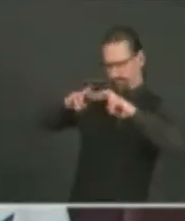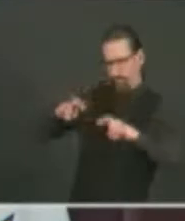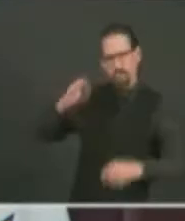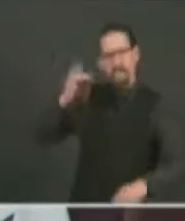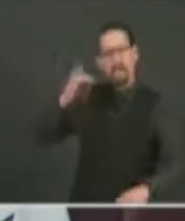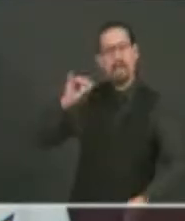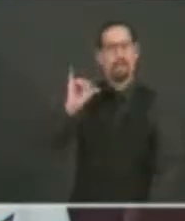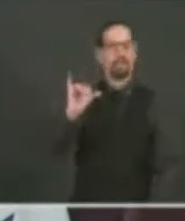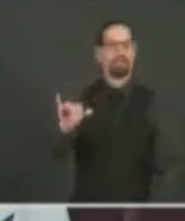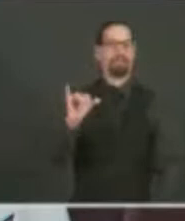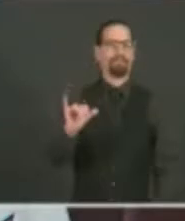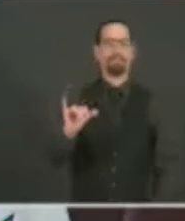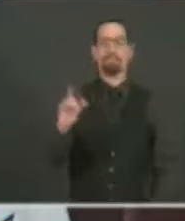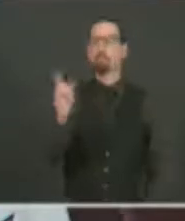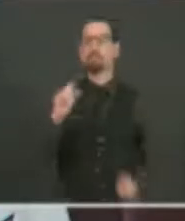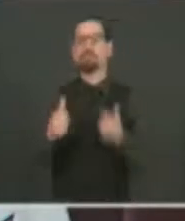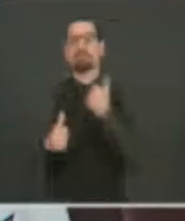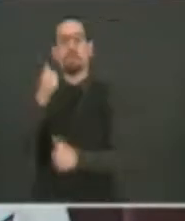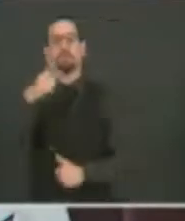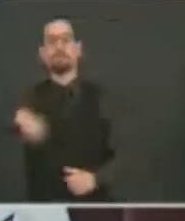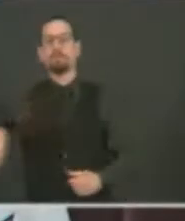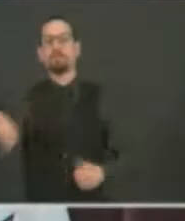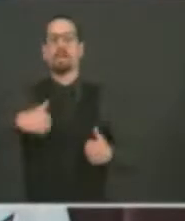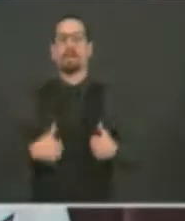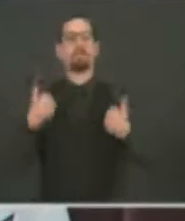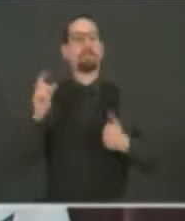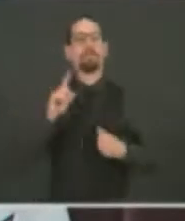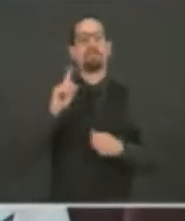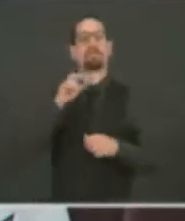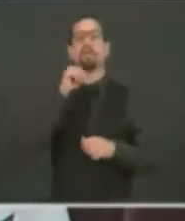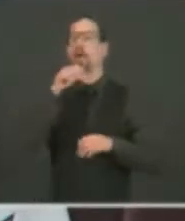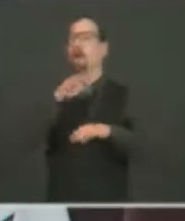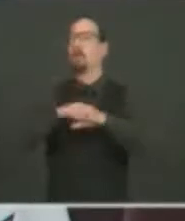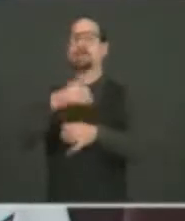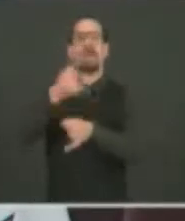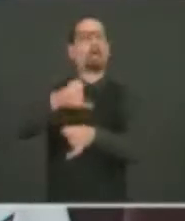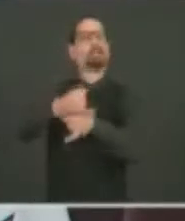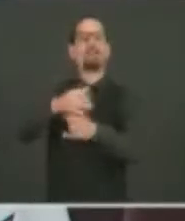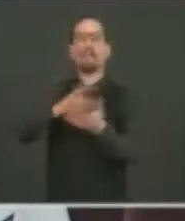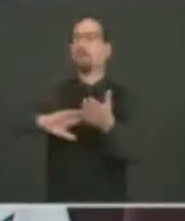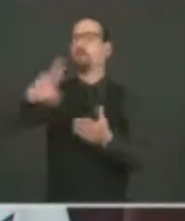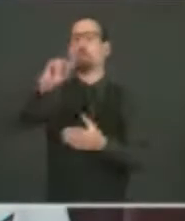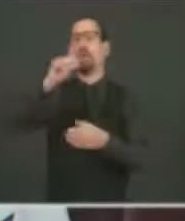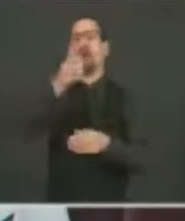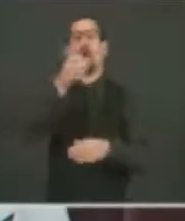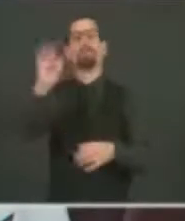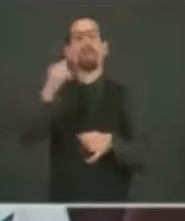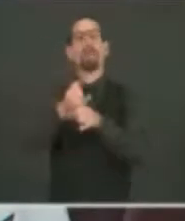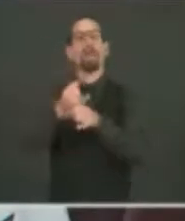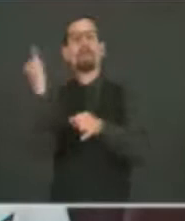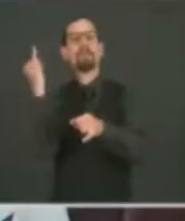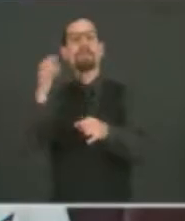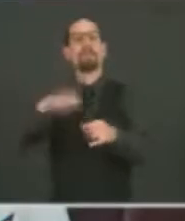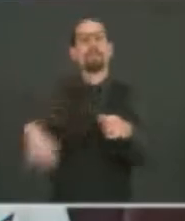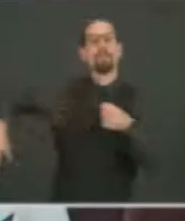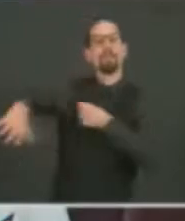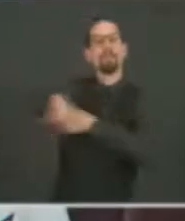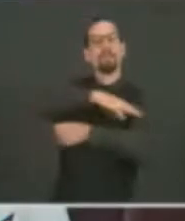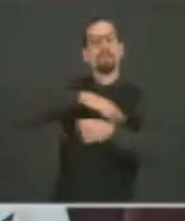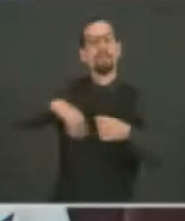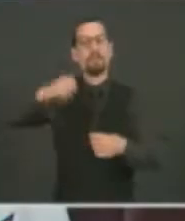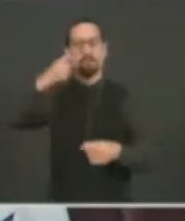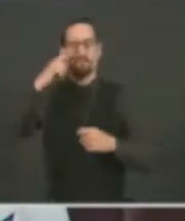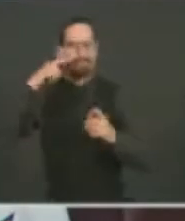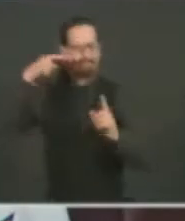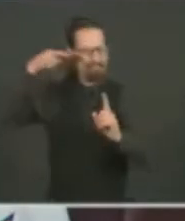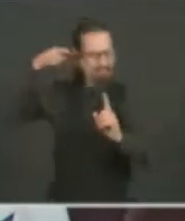Street. You might be familiar with Eaton Street. Many of these homes are triple deckers, rented to